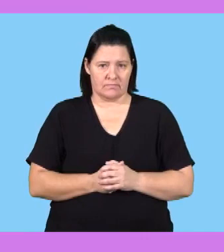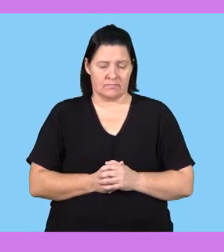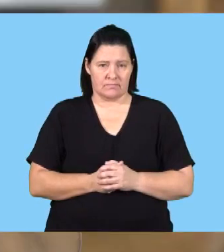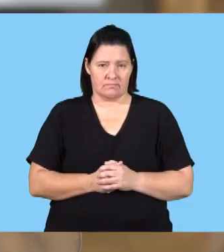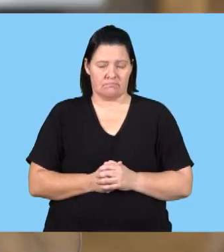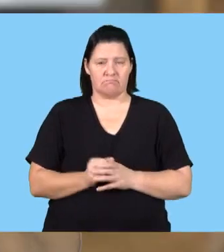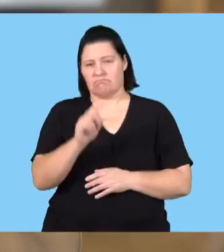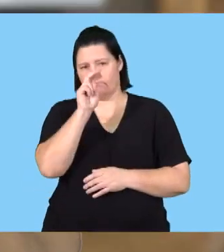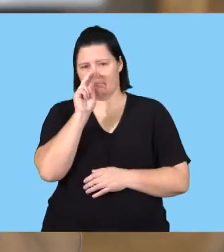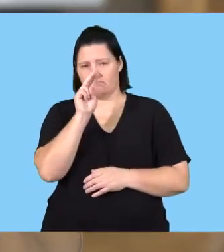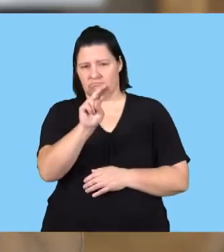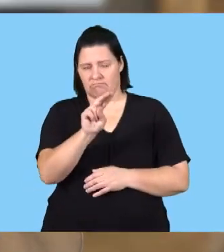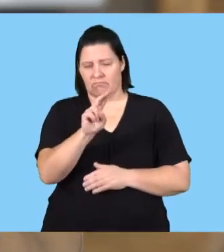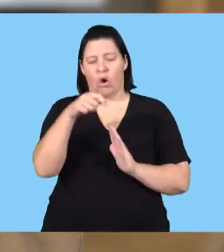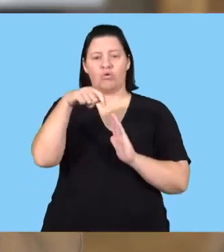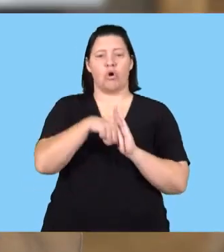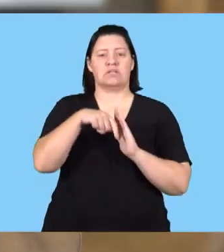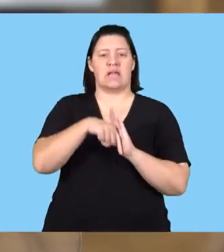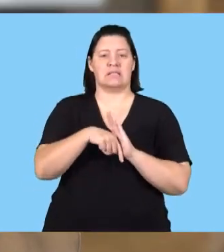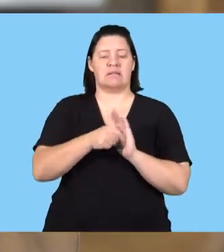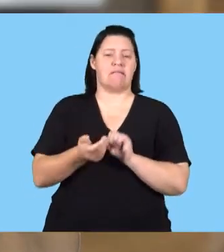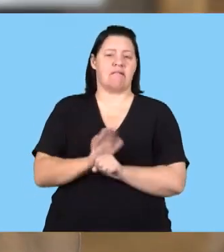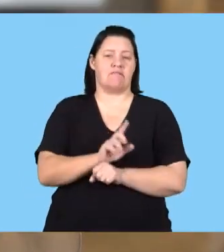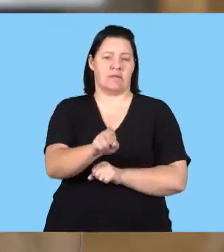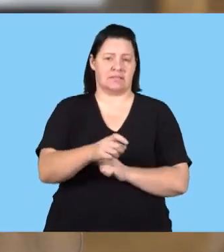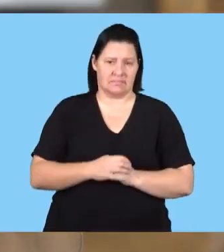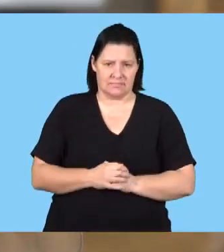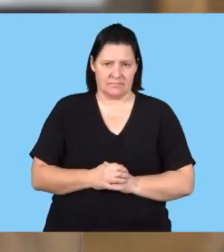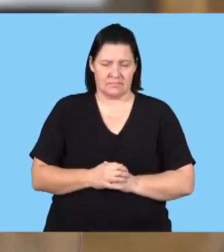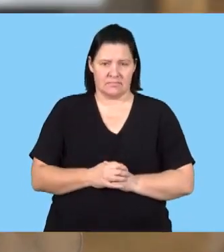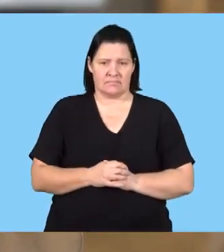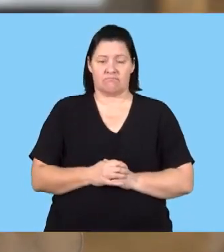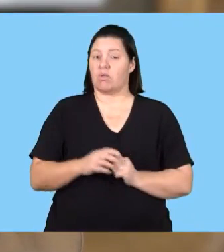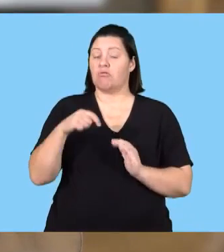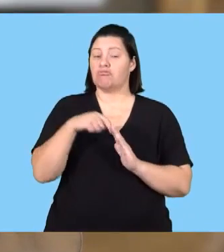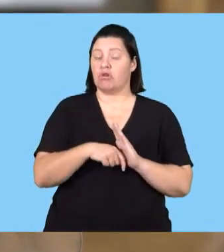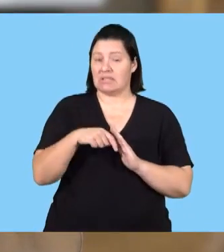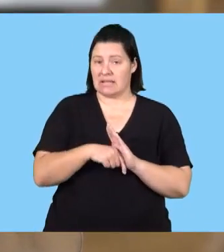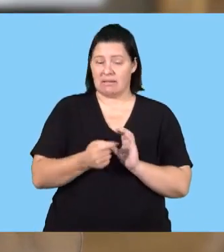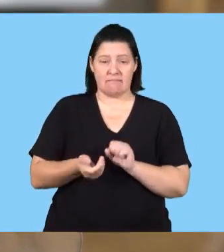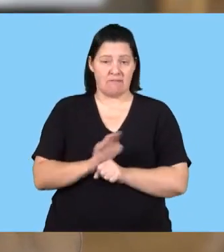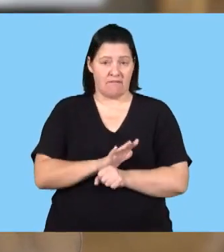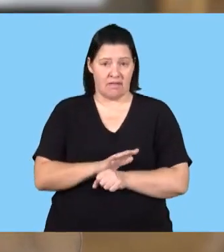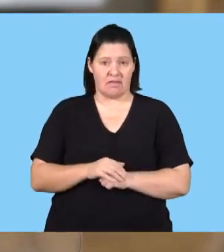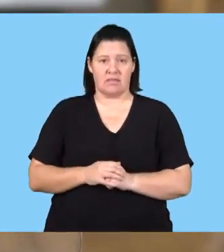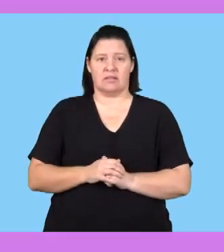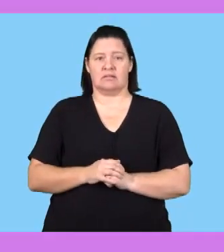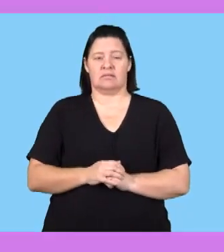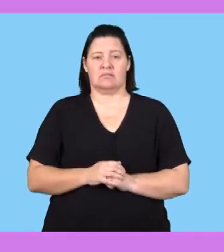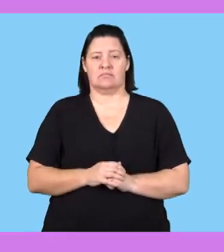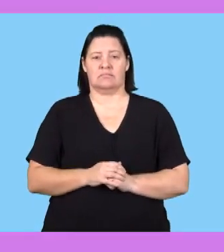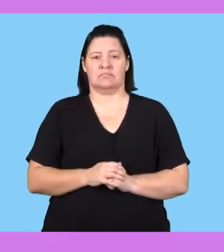values. Let us have a look at the content that we need to cover. The content that we are going to